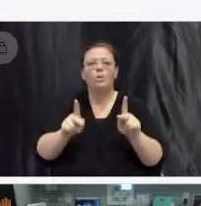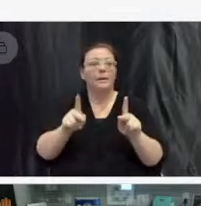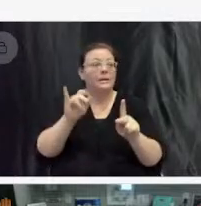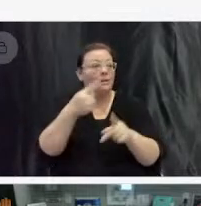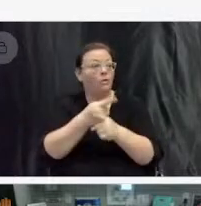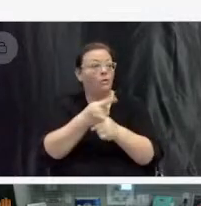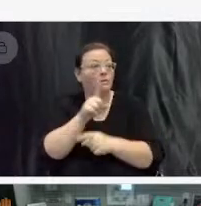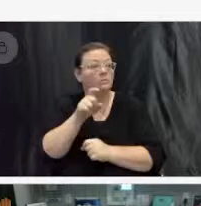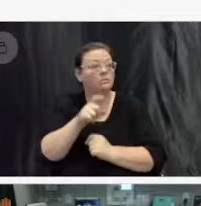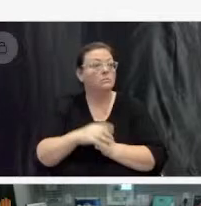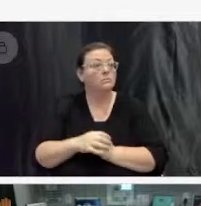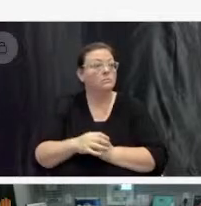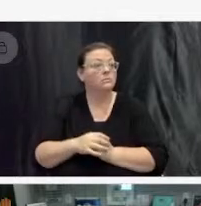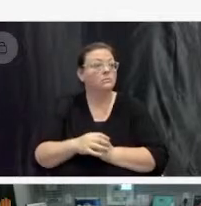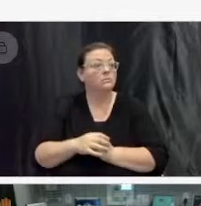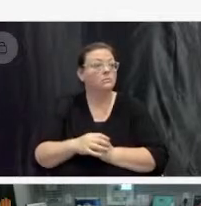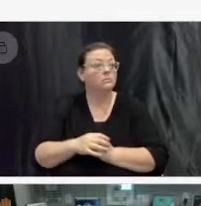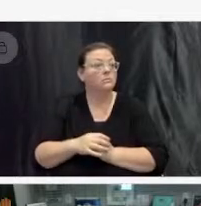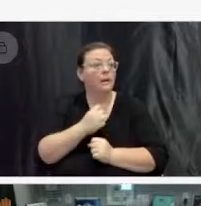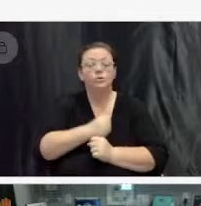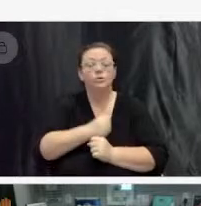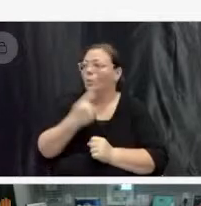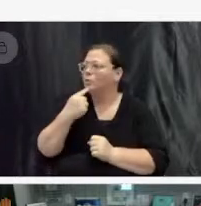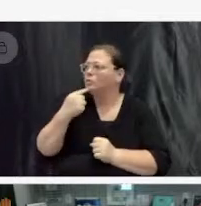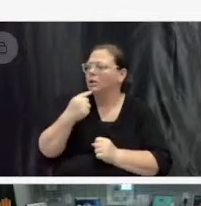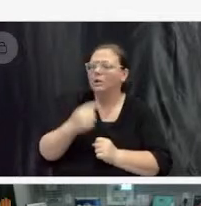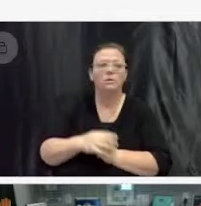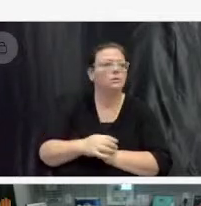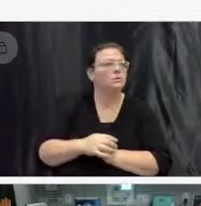right? I'm sorry, what did you say?